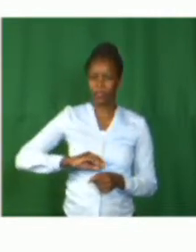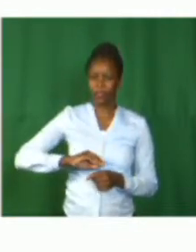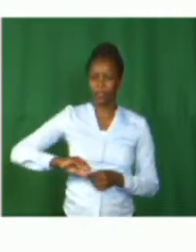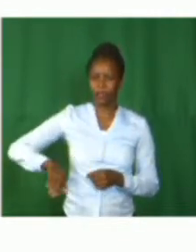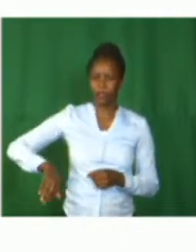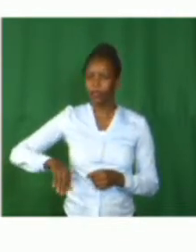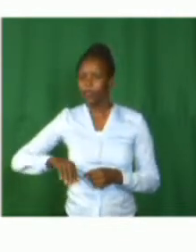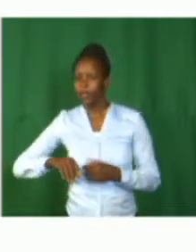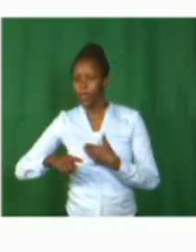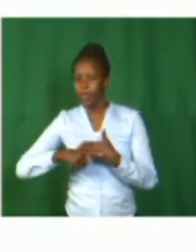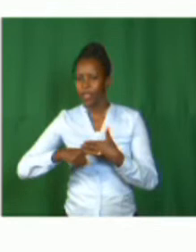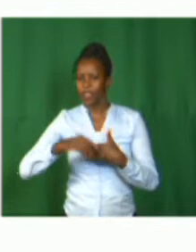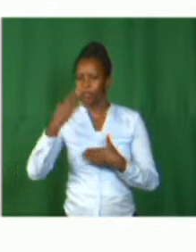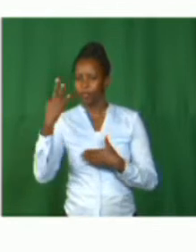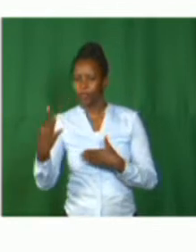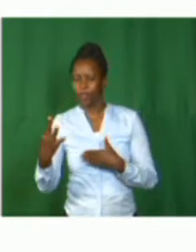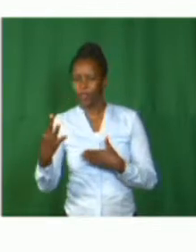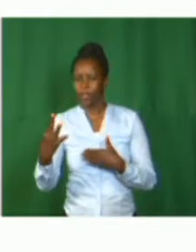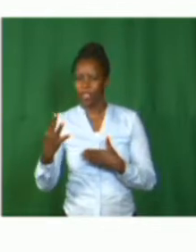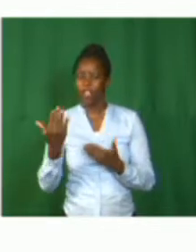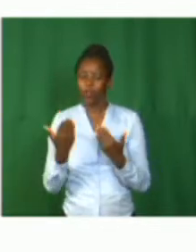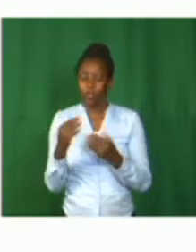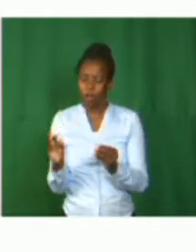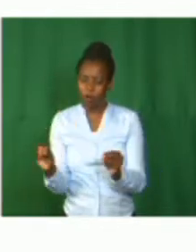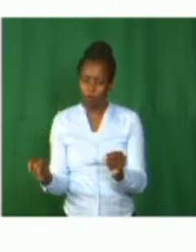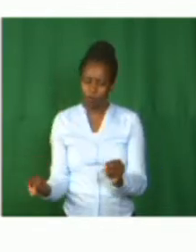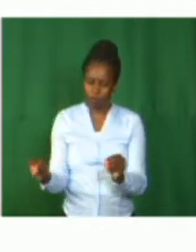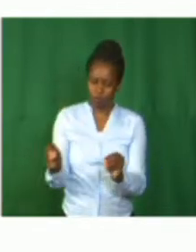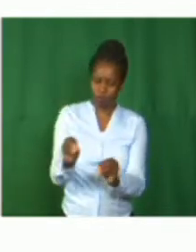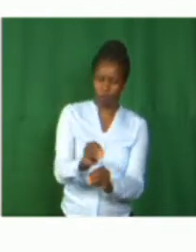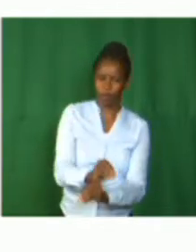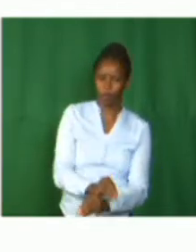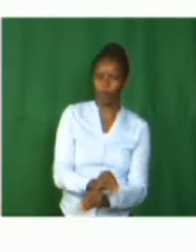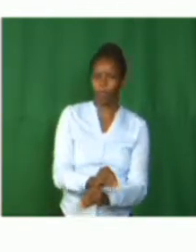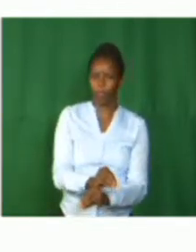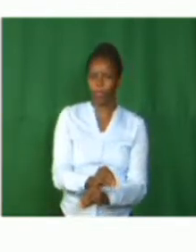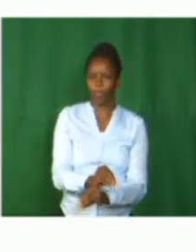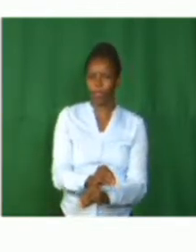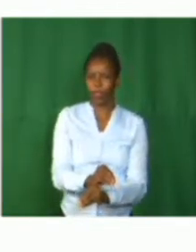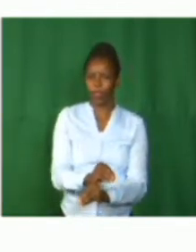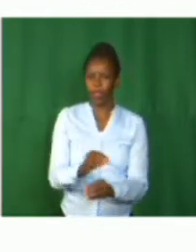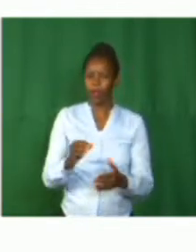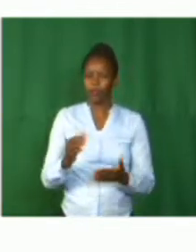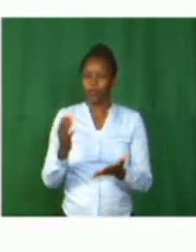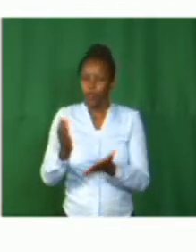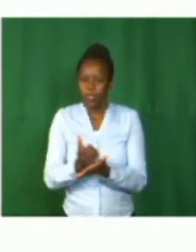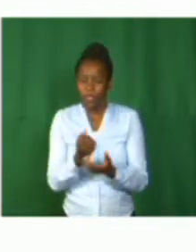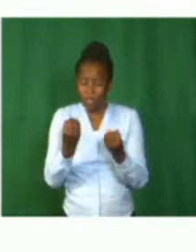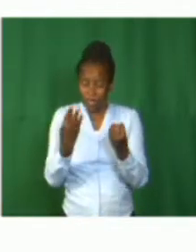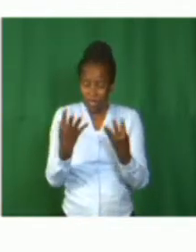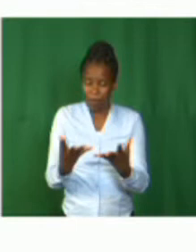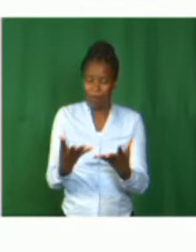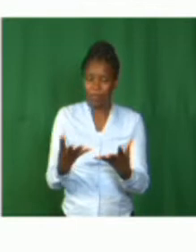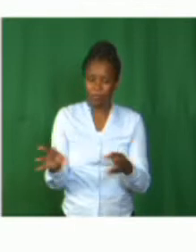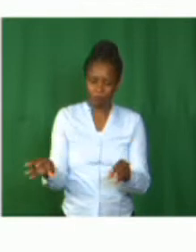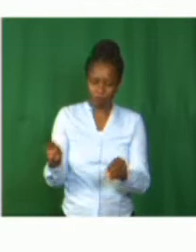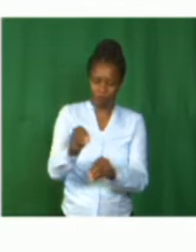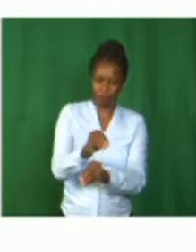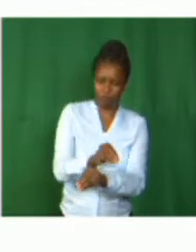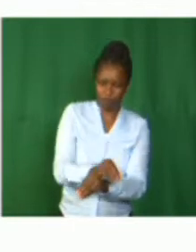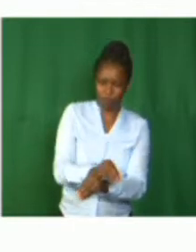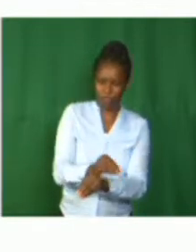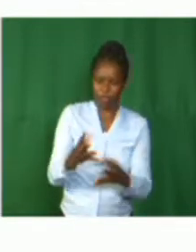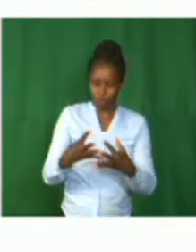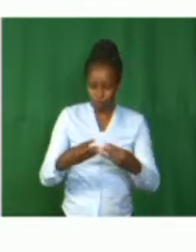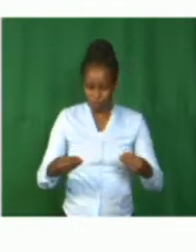do now, we substitute in the formula, this formula here that we are talking about, because it is the formula of the graph that we are going to use